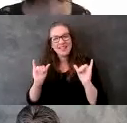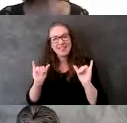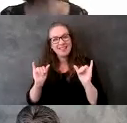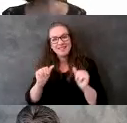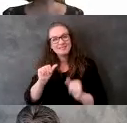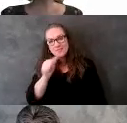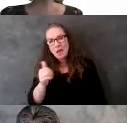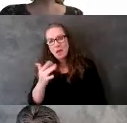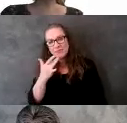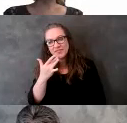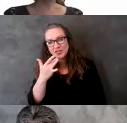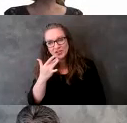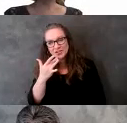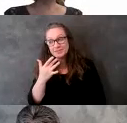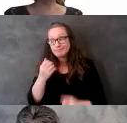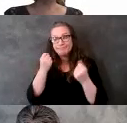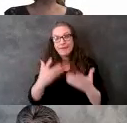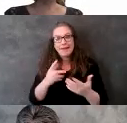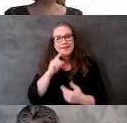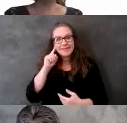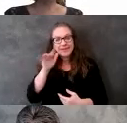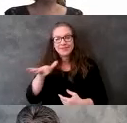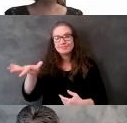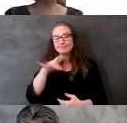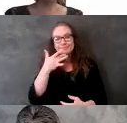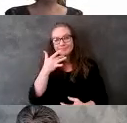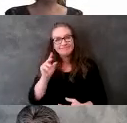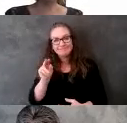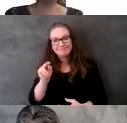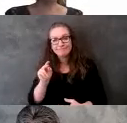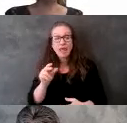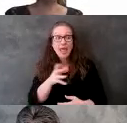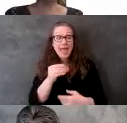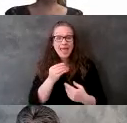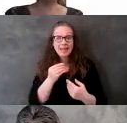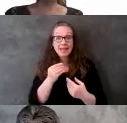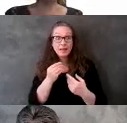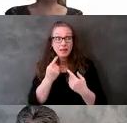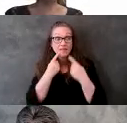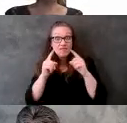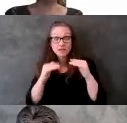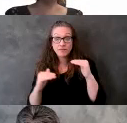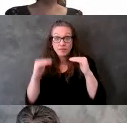preferred by many people who are deaf, and it's not always as effective as a personal interaction.